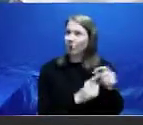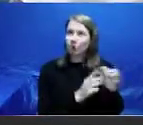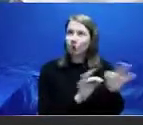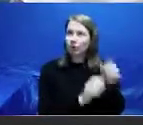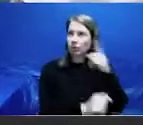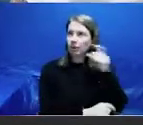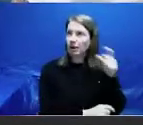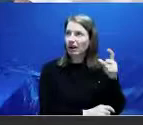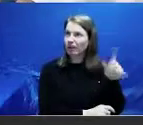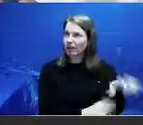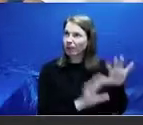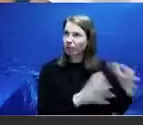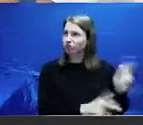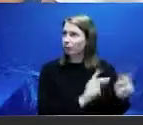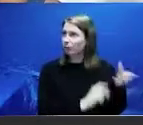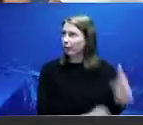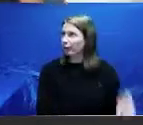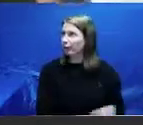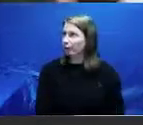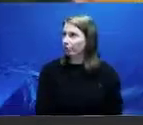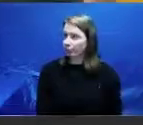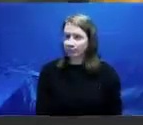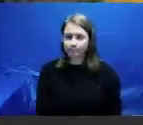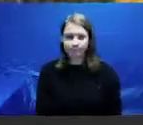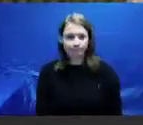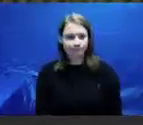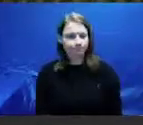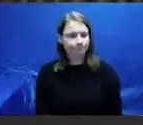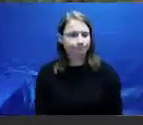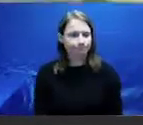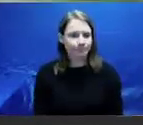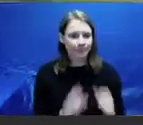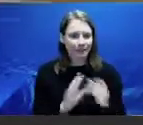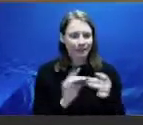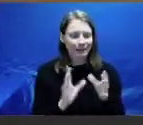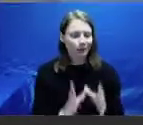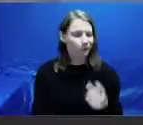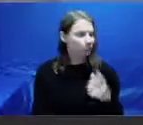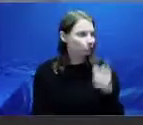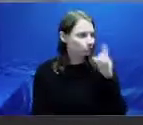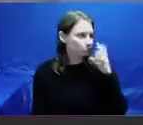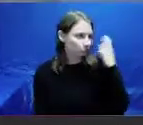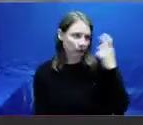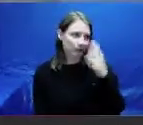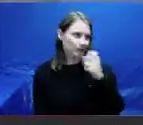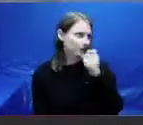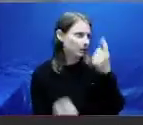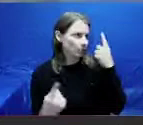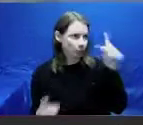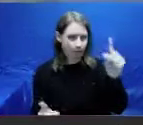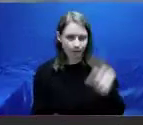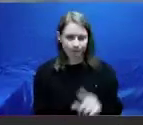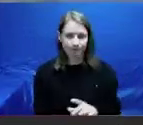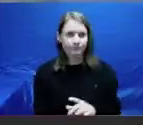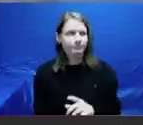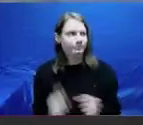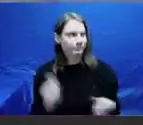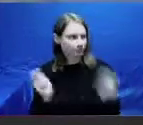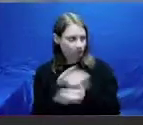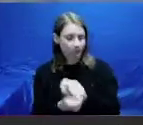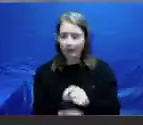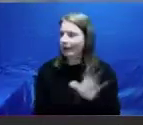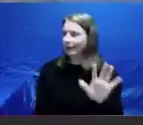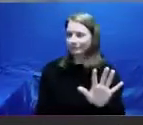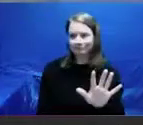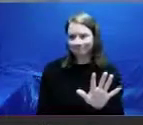isn't working as planned, Jennifer improvises and changes everything. Forget the keep it or junk it for right now because they weren't